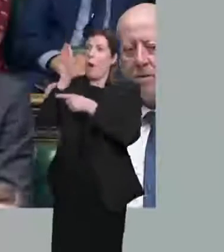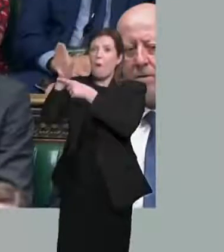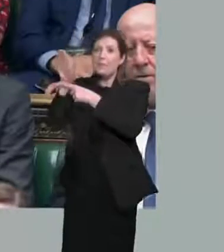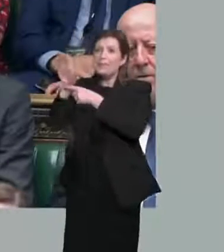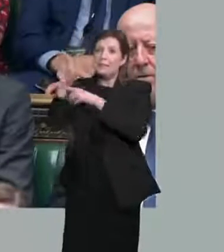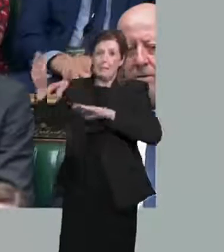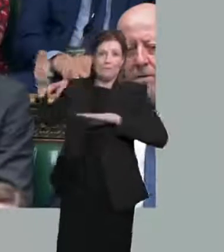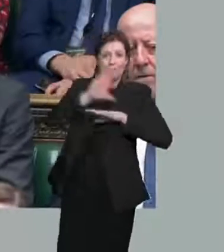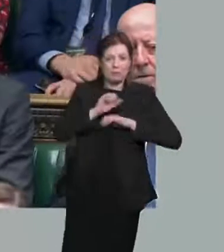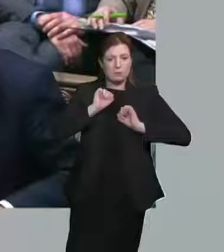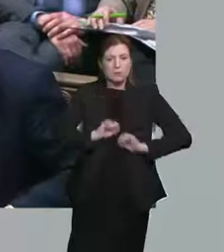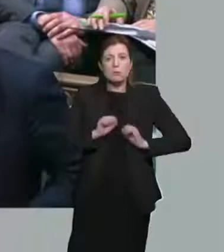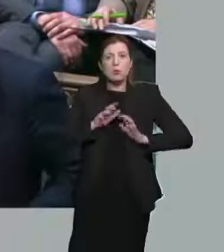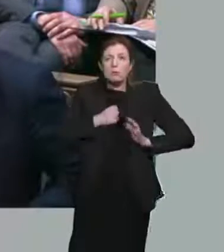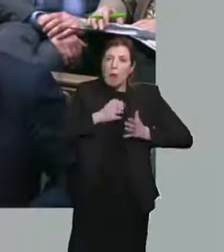investment in the record